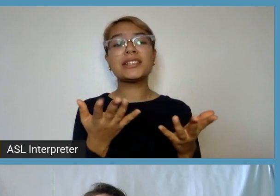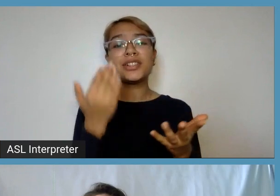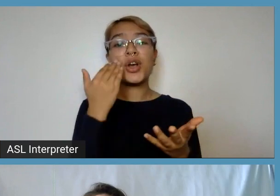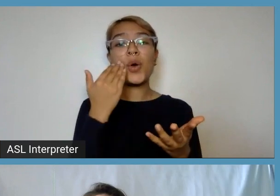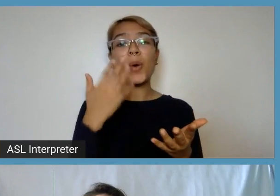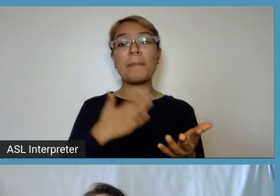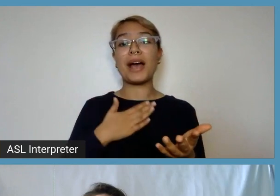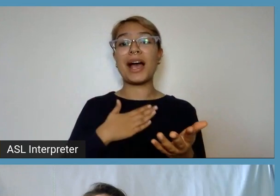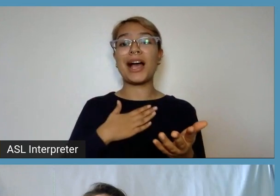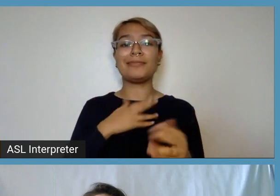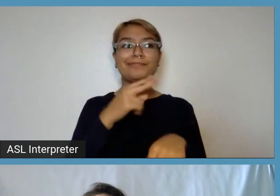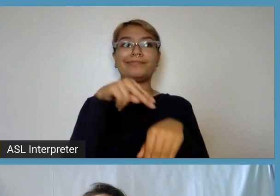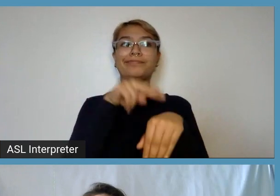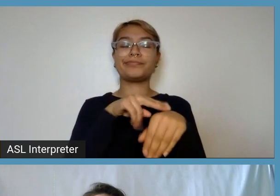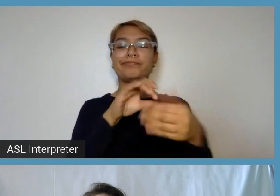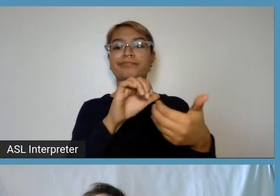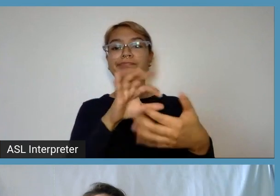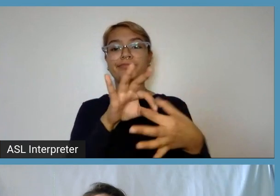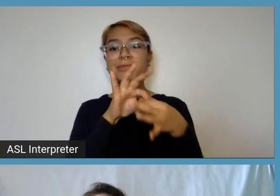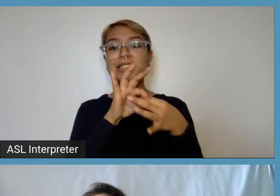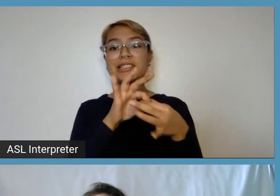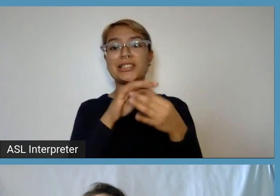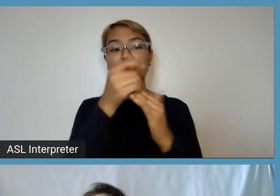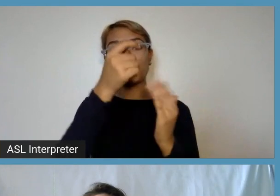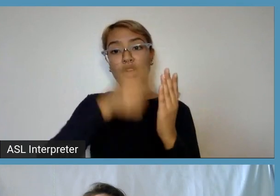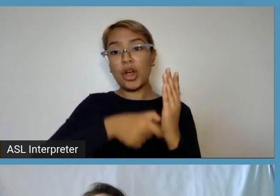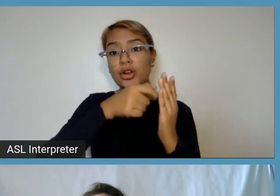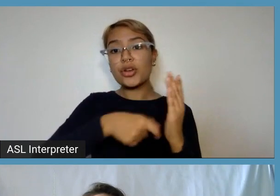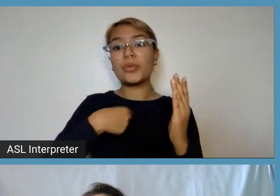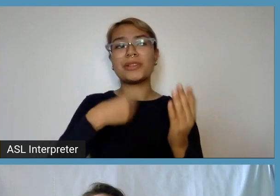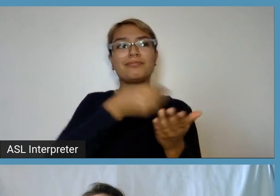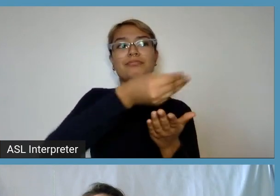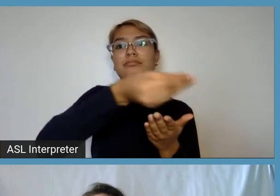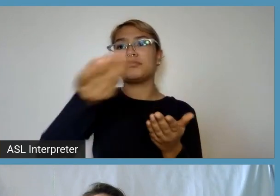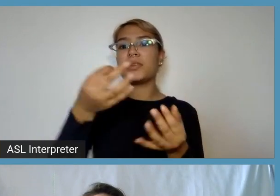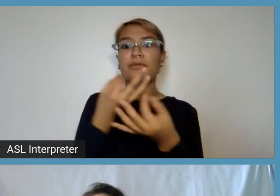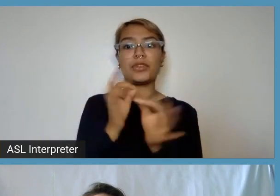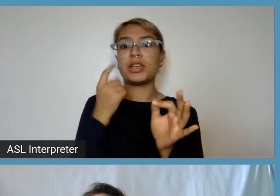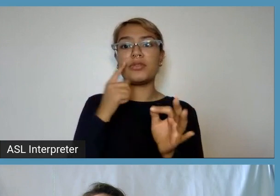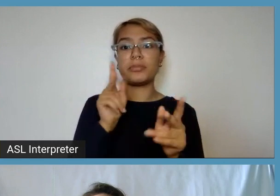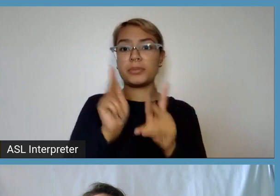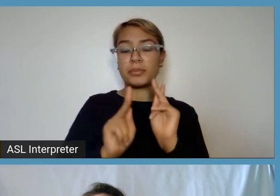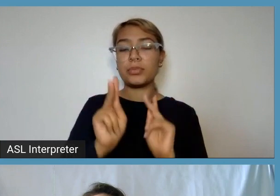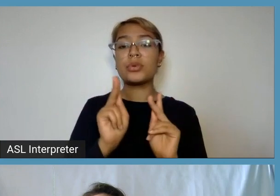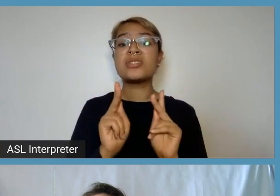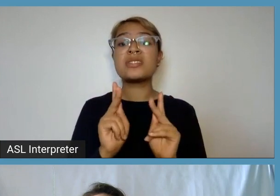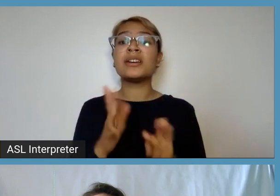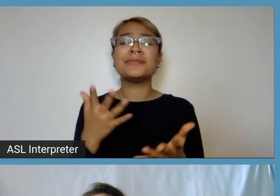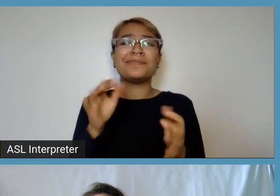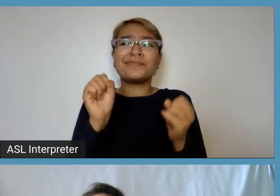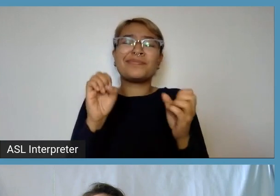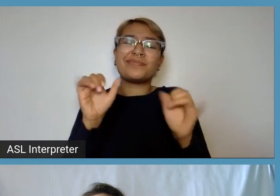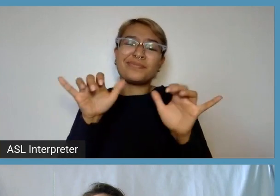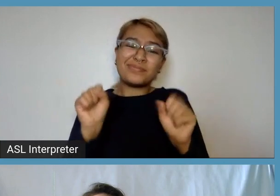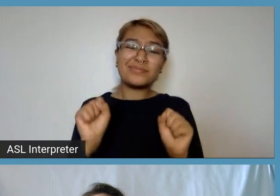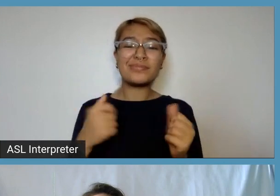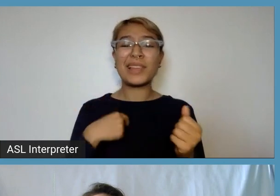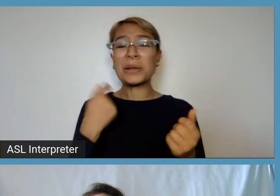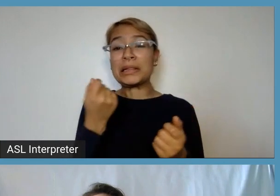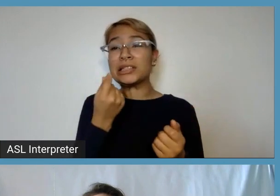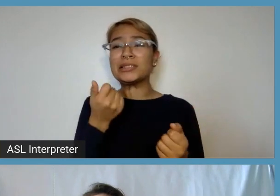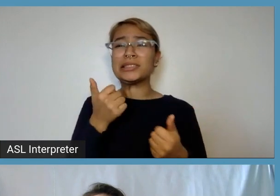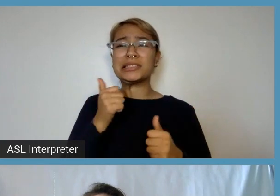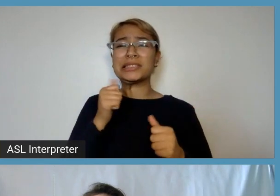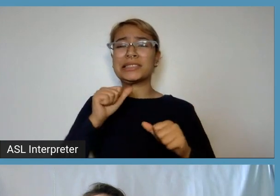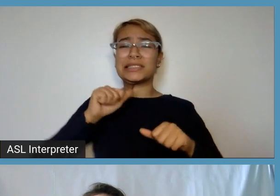my Natural Connections articles, even we give those away for free to people. So, you know, I was a little hesitant,